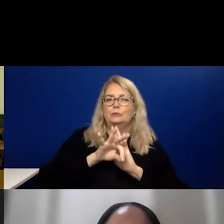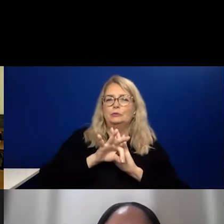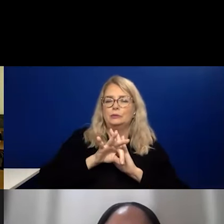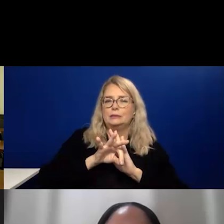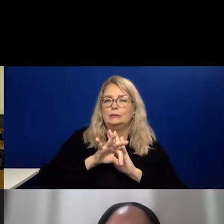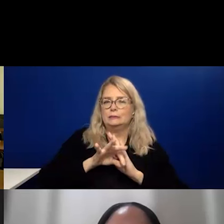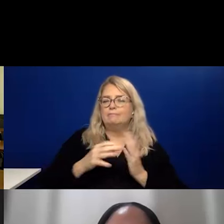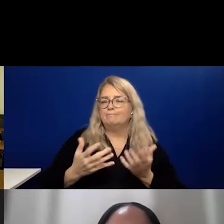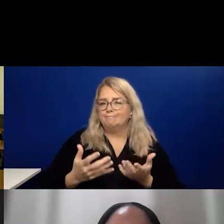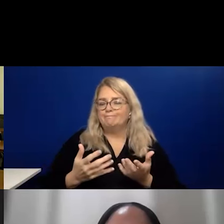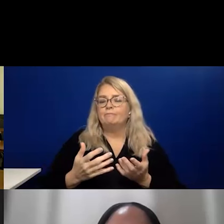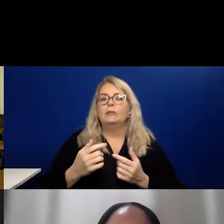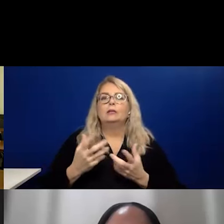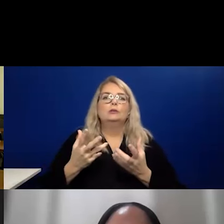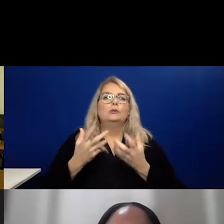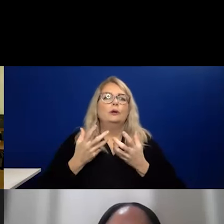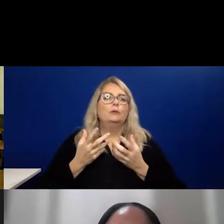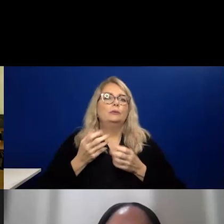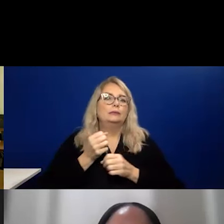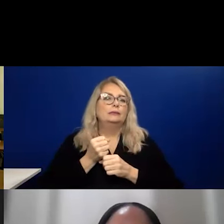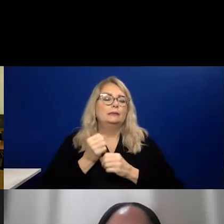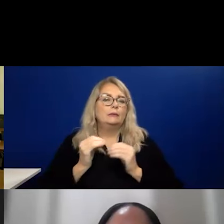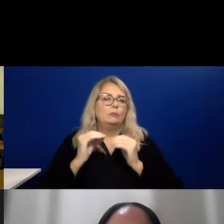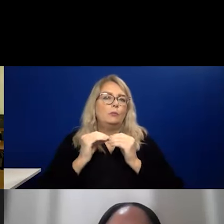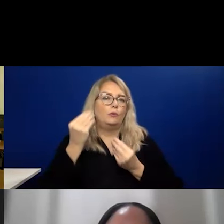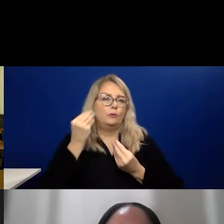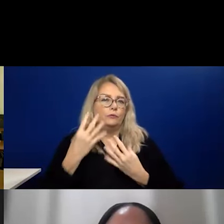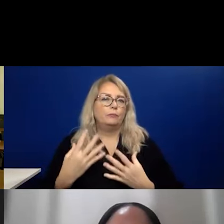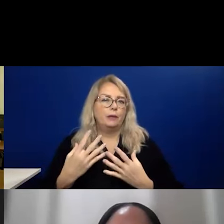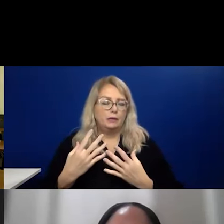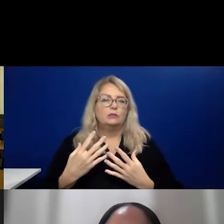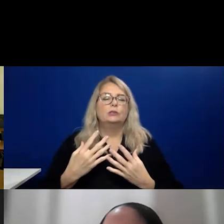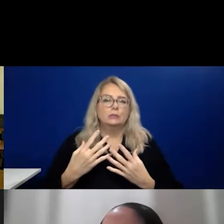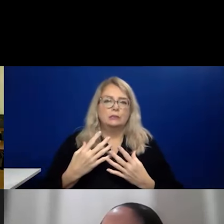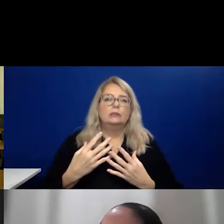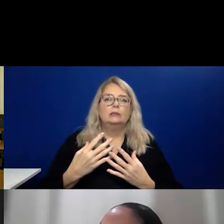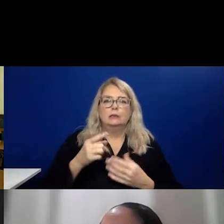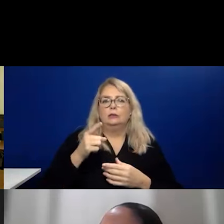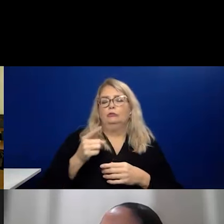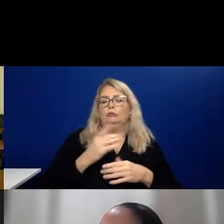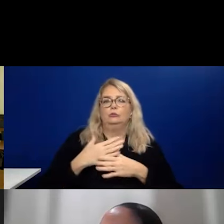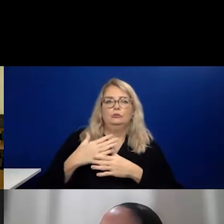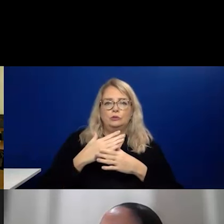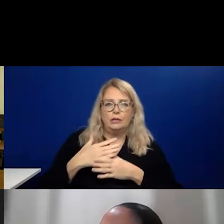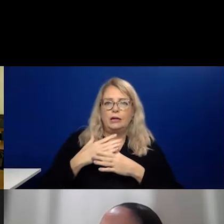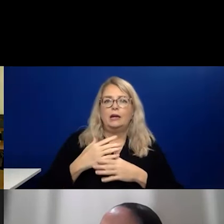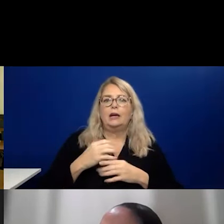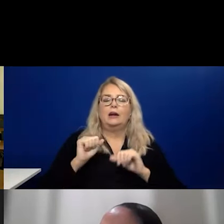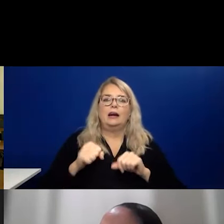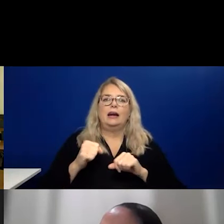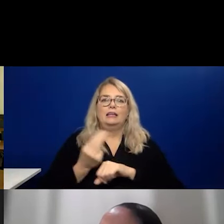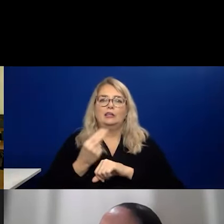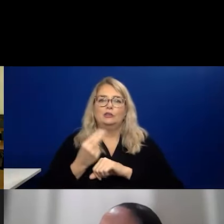kind of get a little more acquainted with the information that you have to share so I can kind of utilize it when I'm